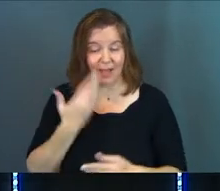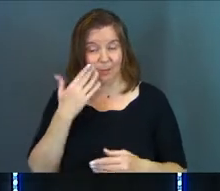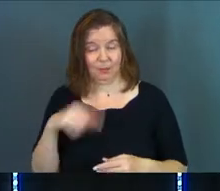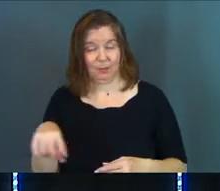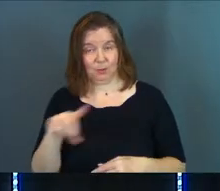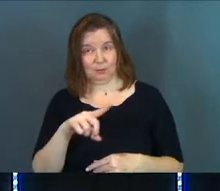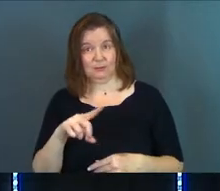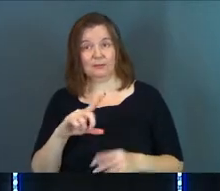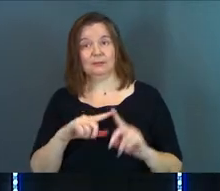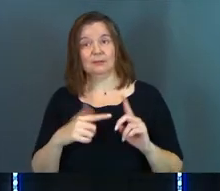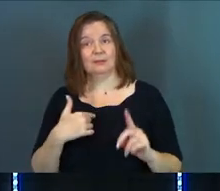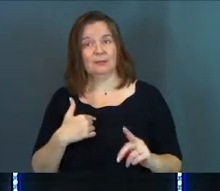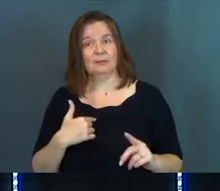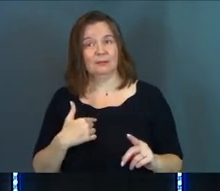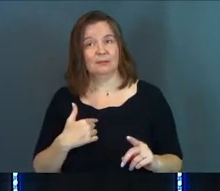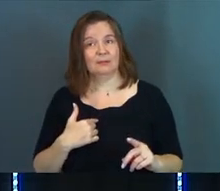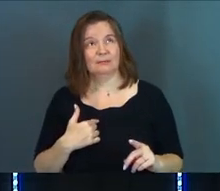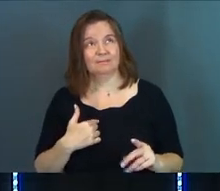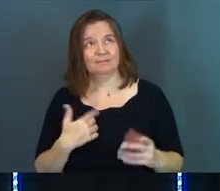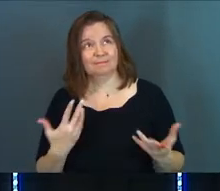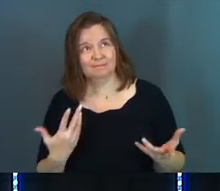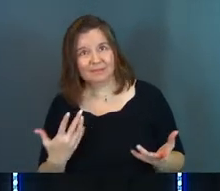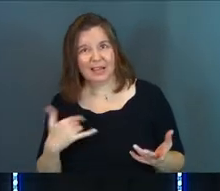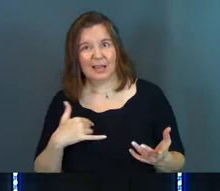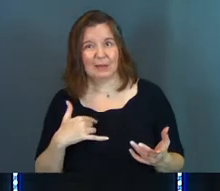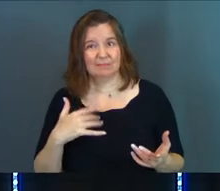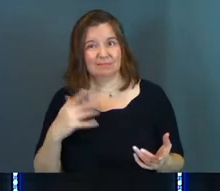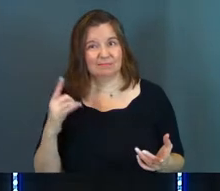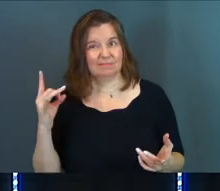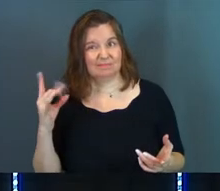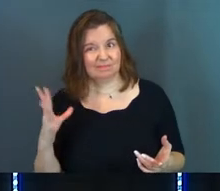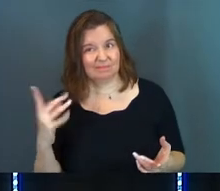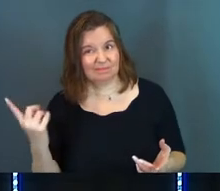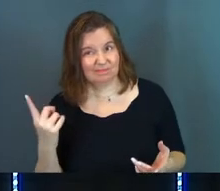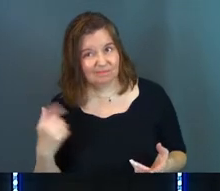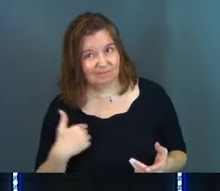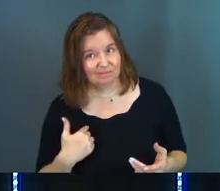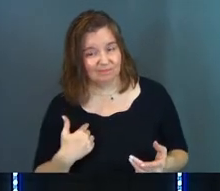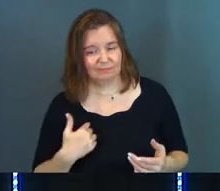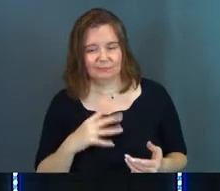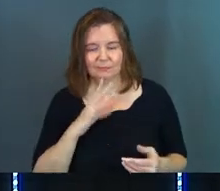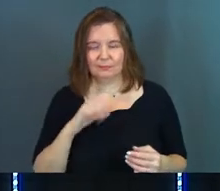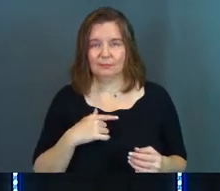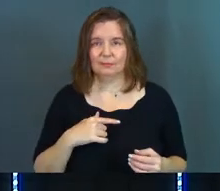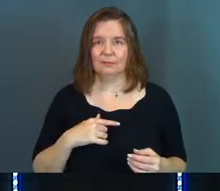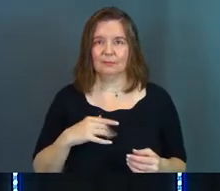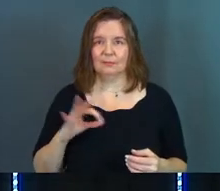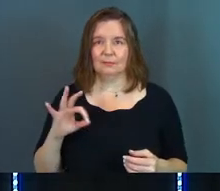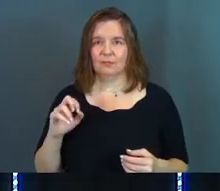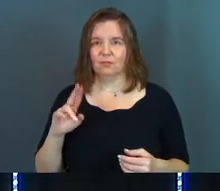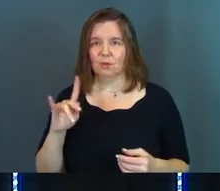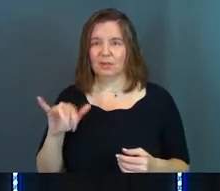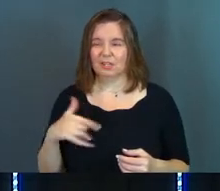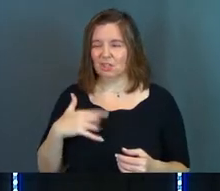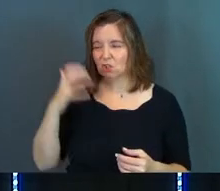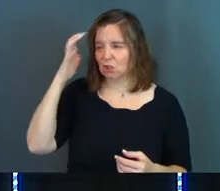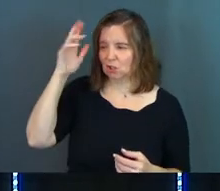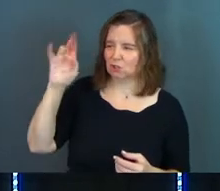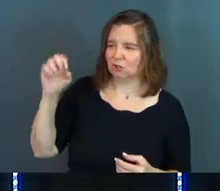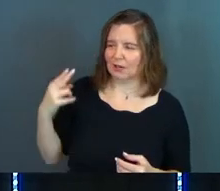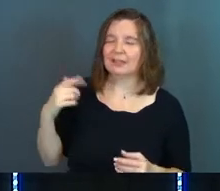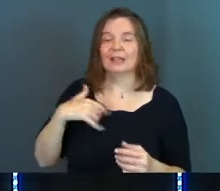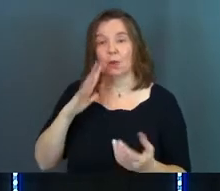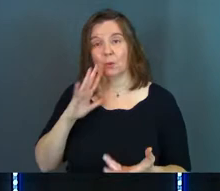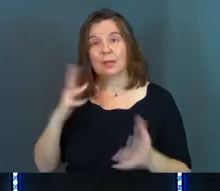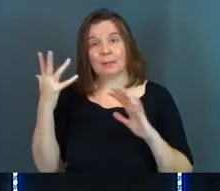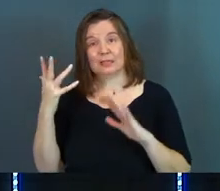about y'all, but I'm kind of garbage sometimes. You know what I'm saying? Like, we talked about Forky a long time ago. You know what I mean? Like, you're trash. We